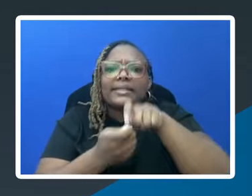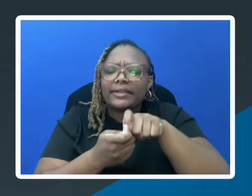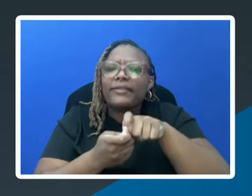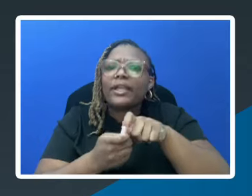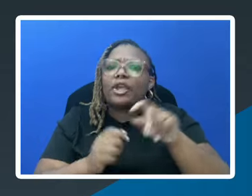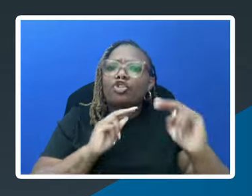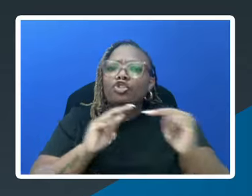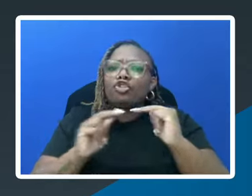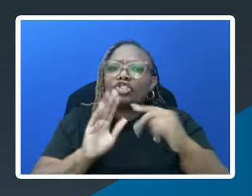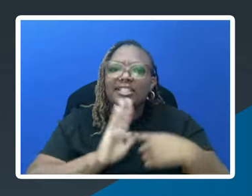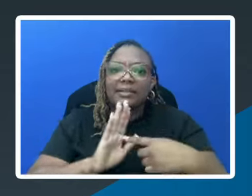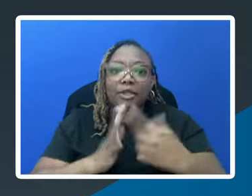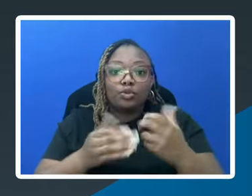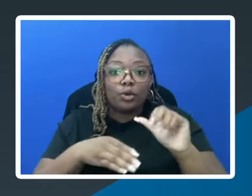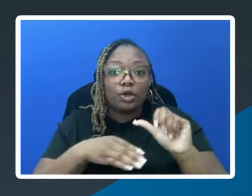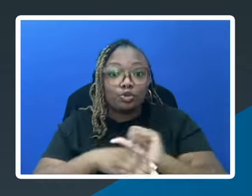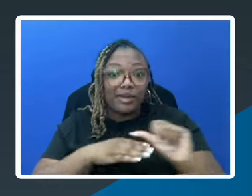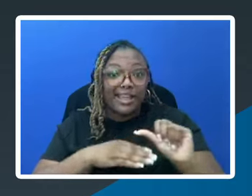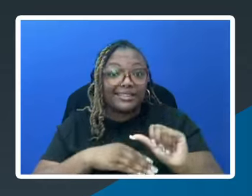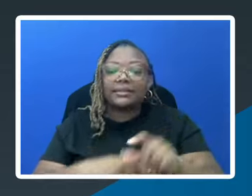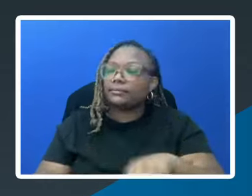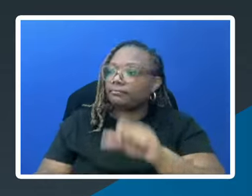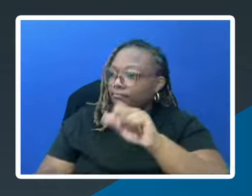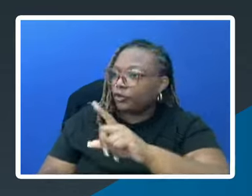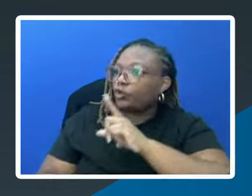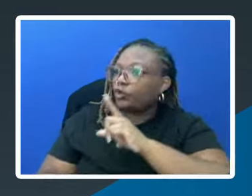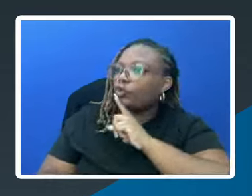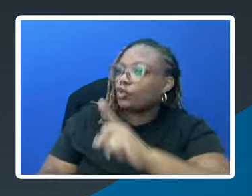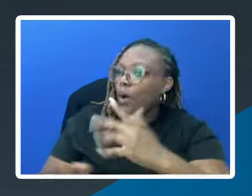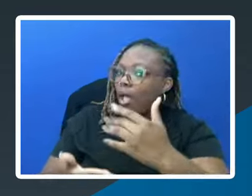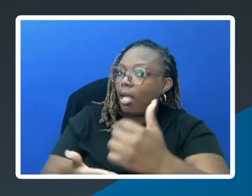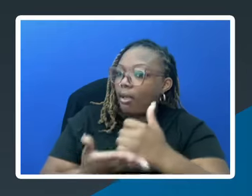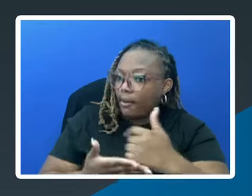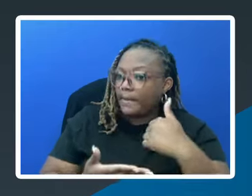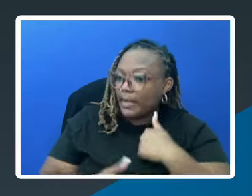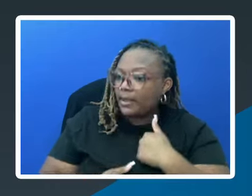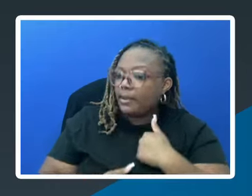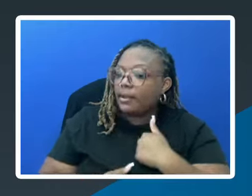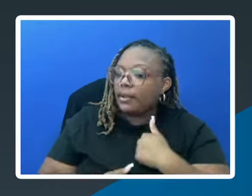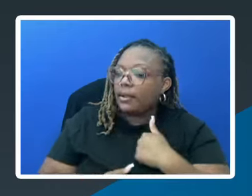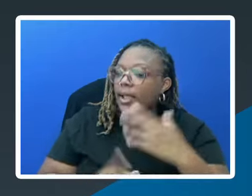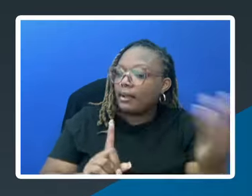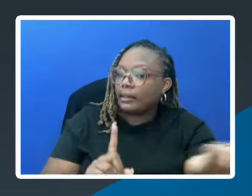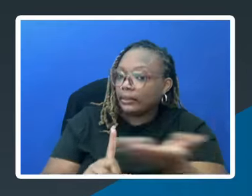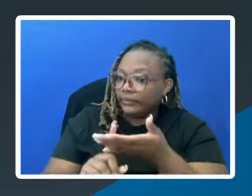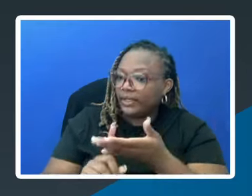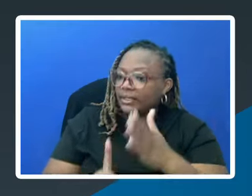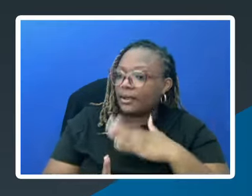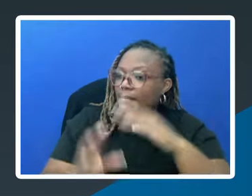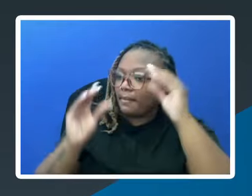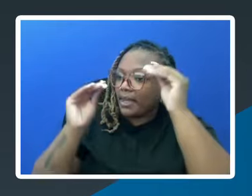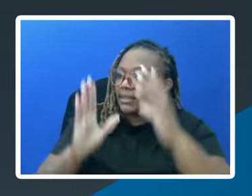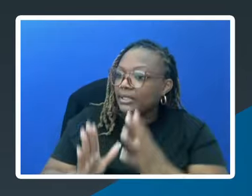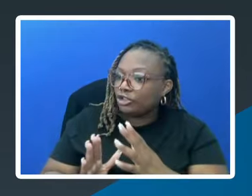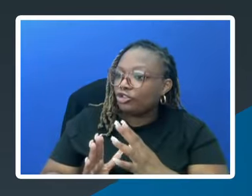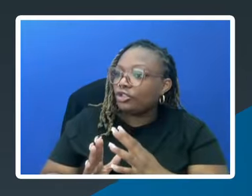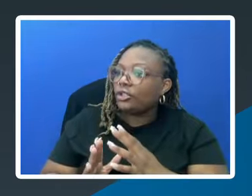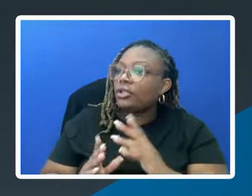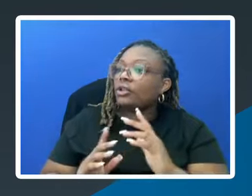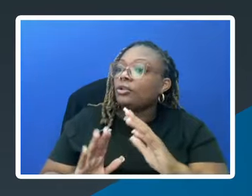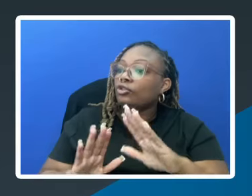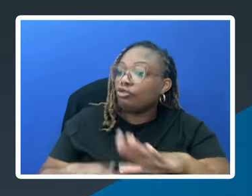practicing? Sure. Help me convince my teacher to give me a